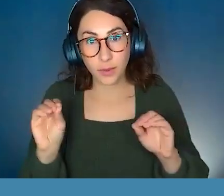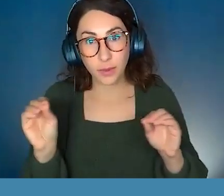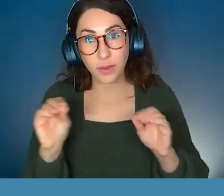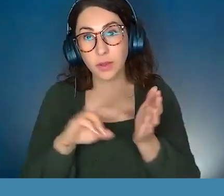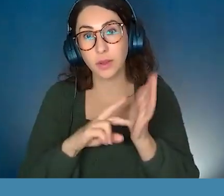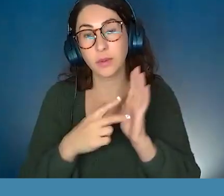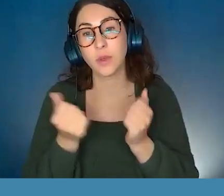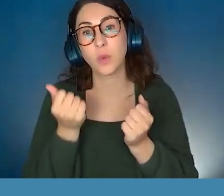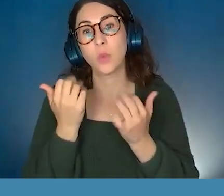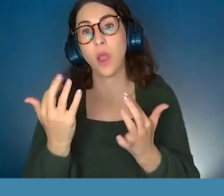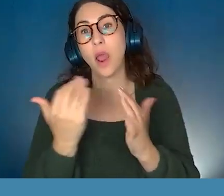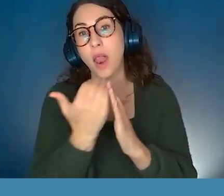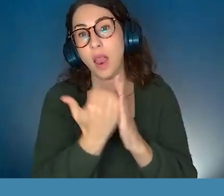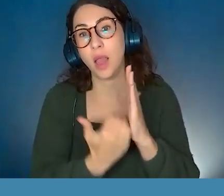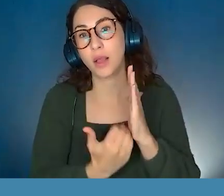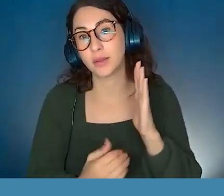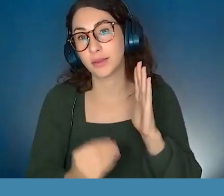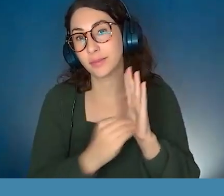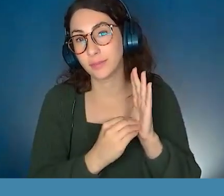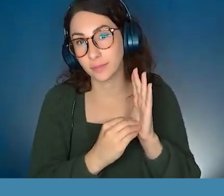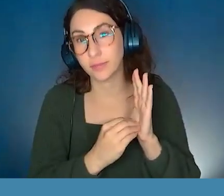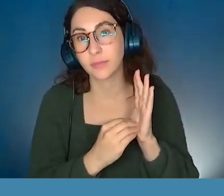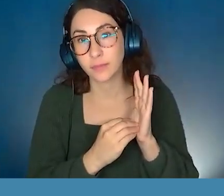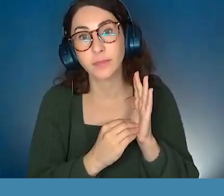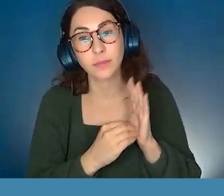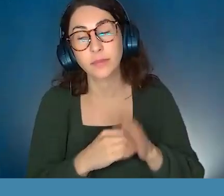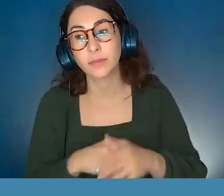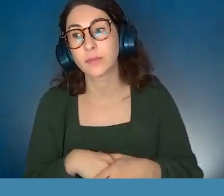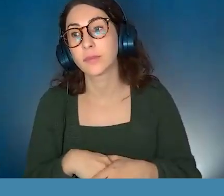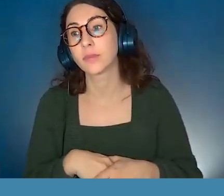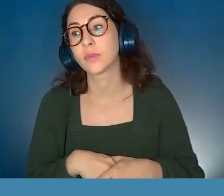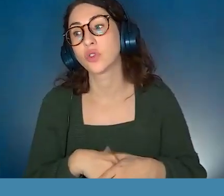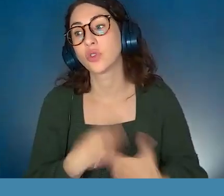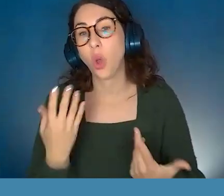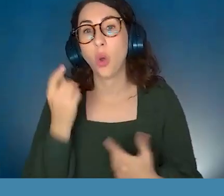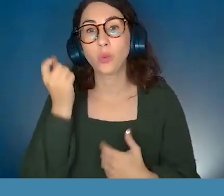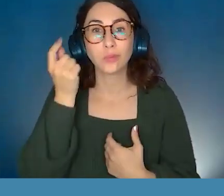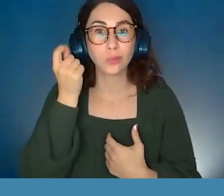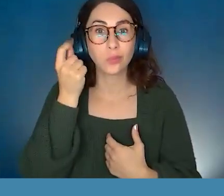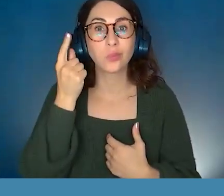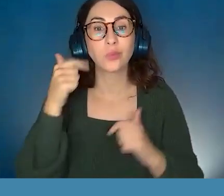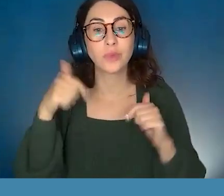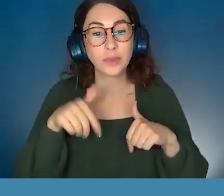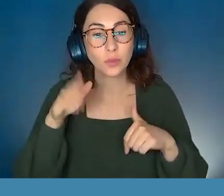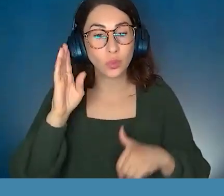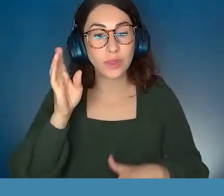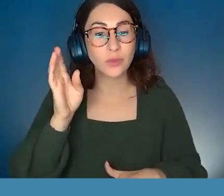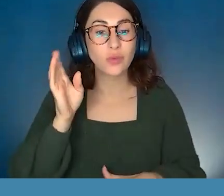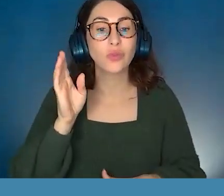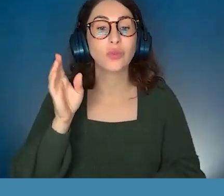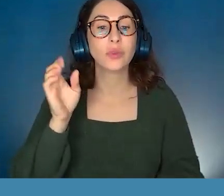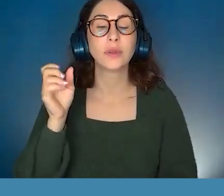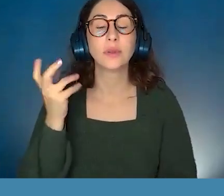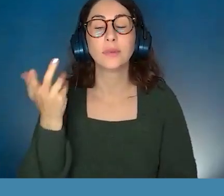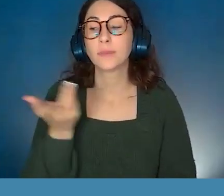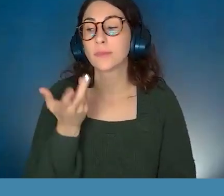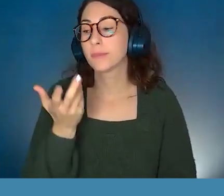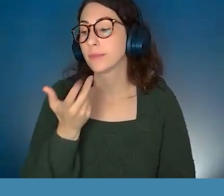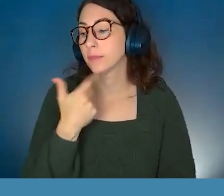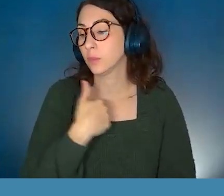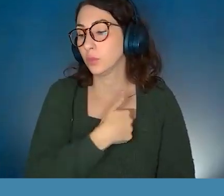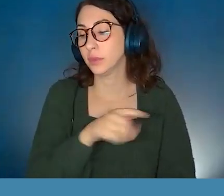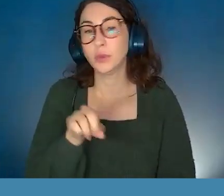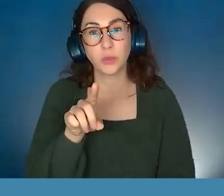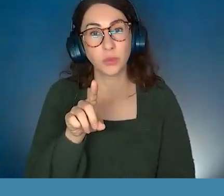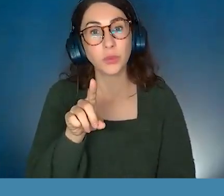list. So kind of the caveat to our presentation is that we understand